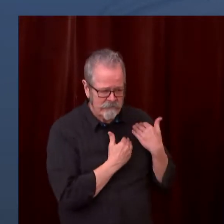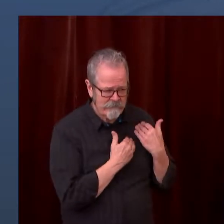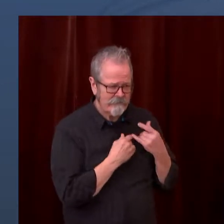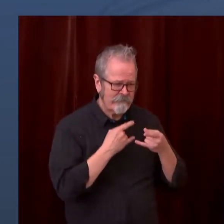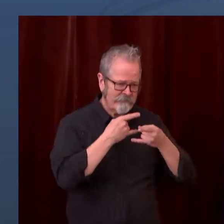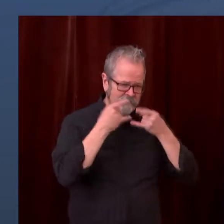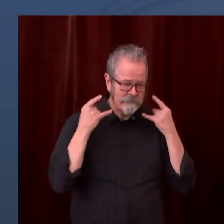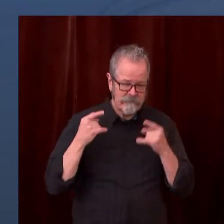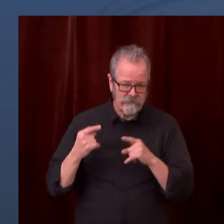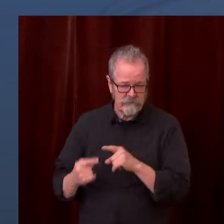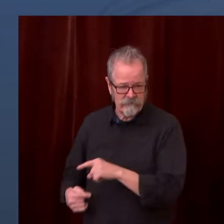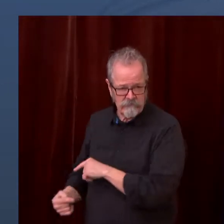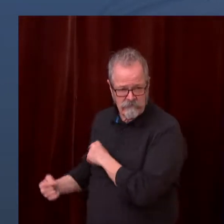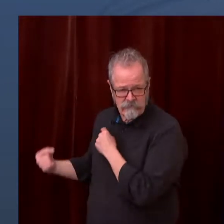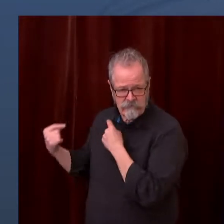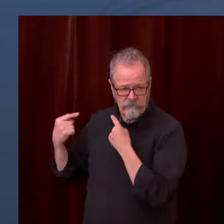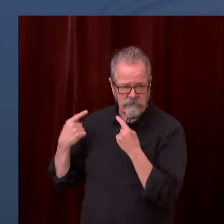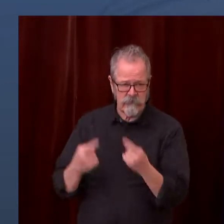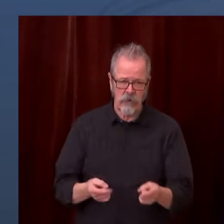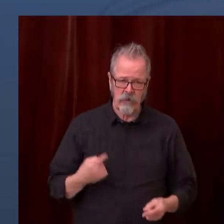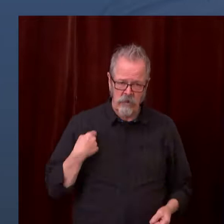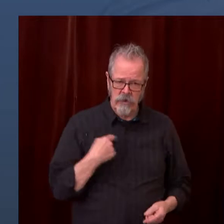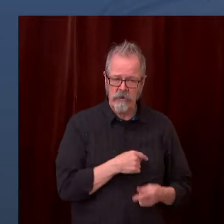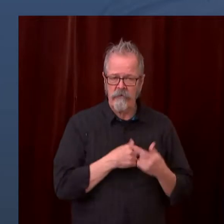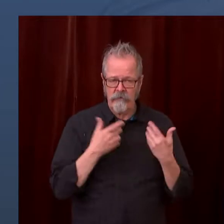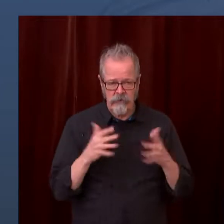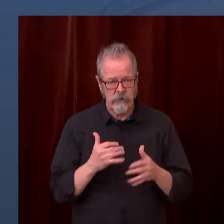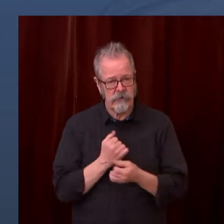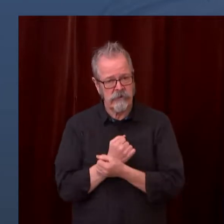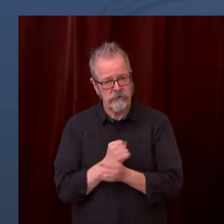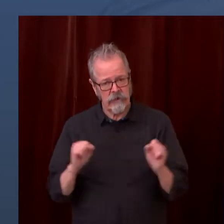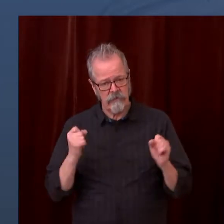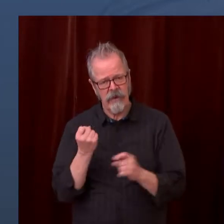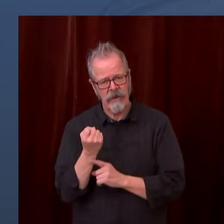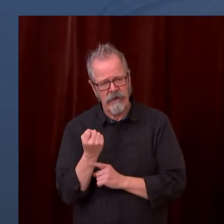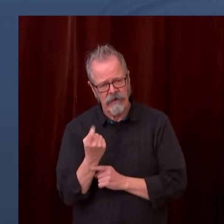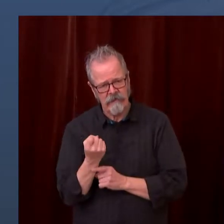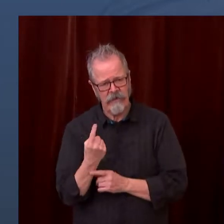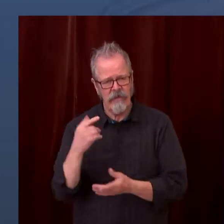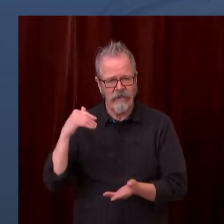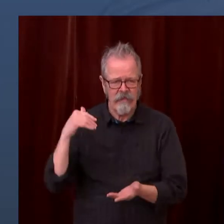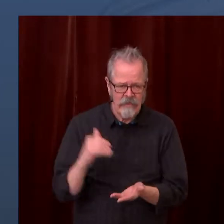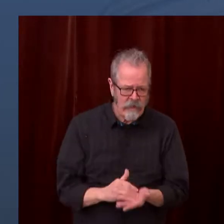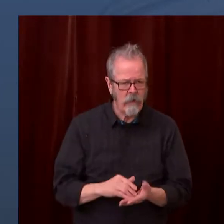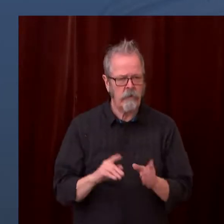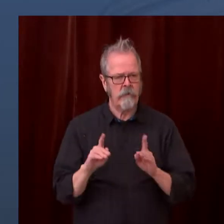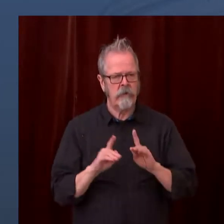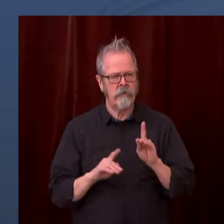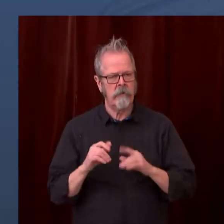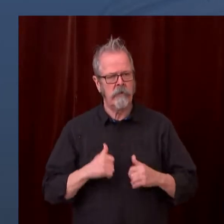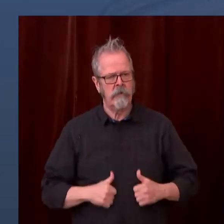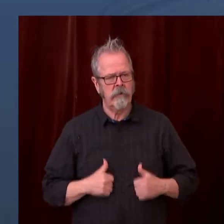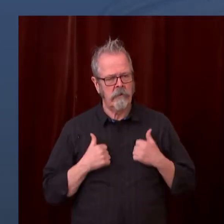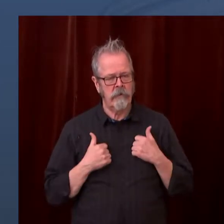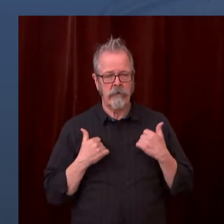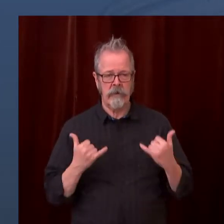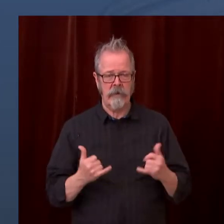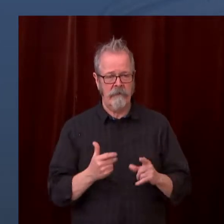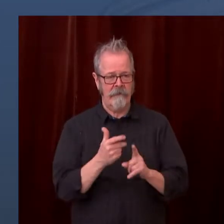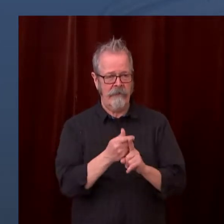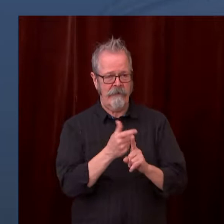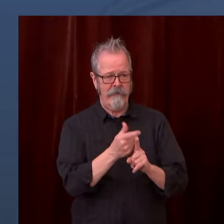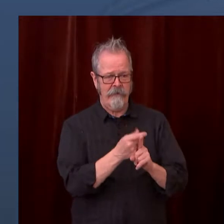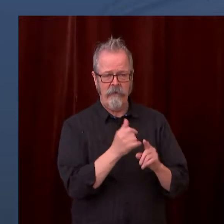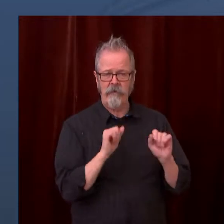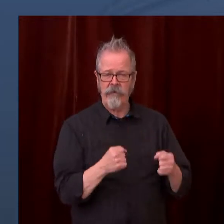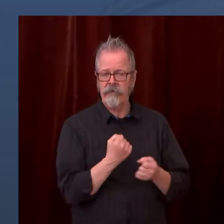to pass, because that's what we've done together, and it has been, frankly, an outstanding achievement with all the losses we have suffered. And I'm so proud of Washington